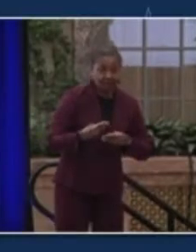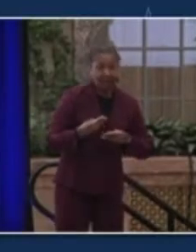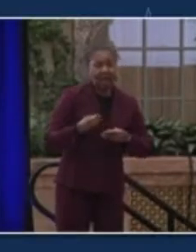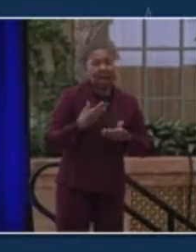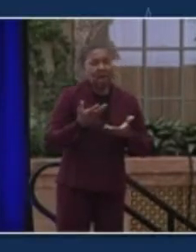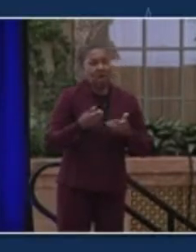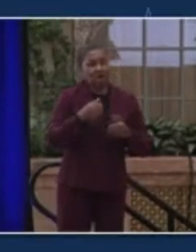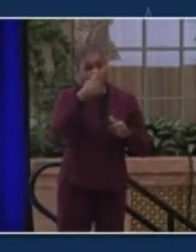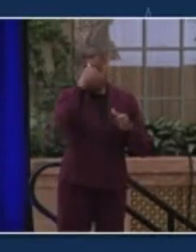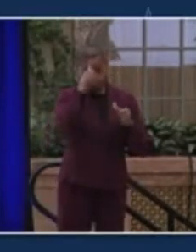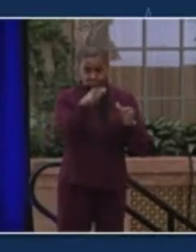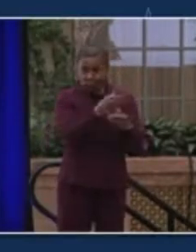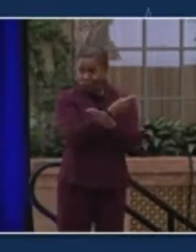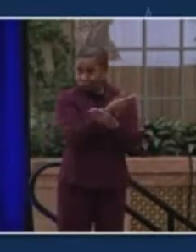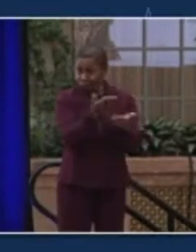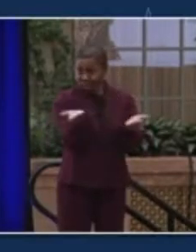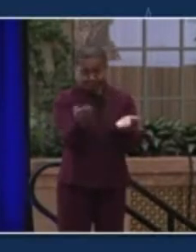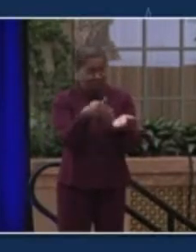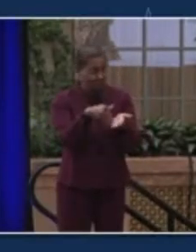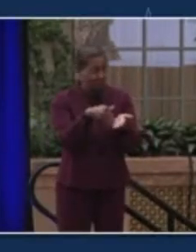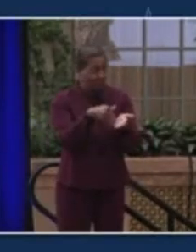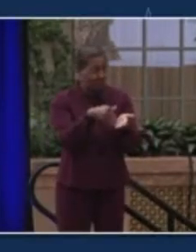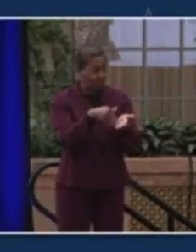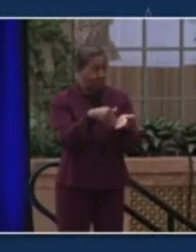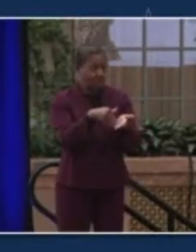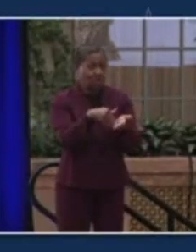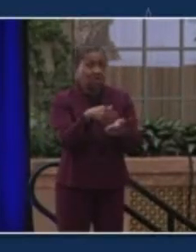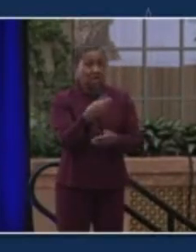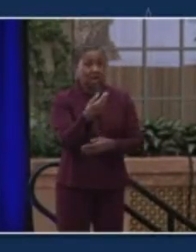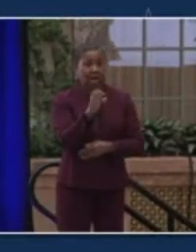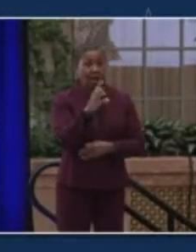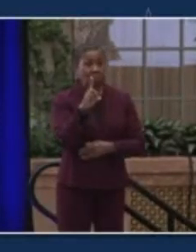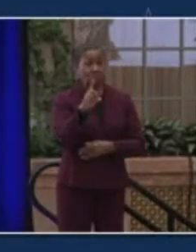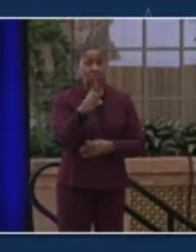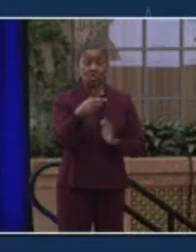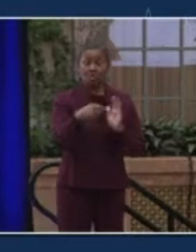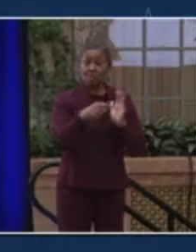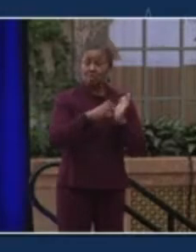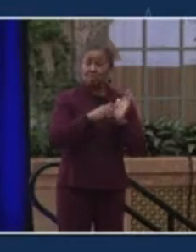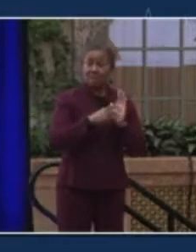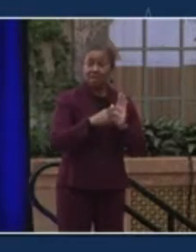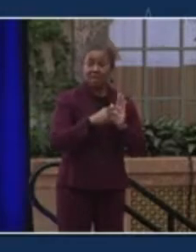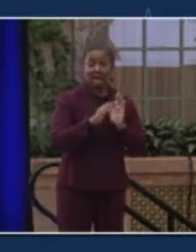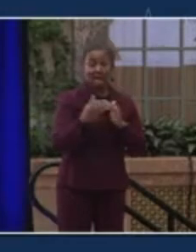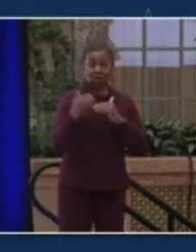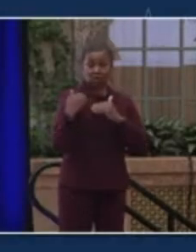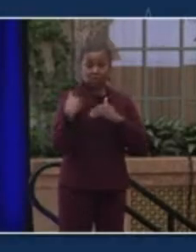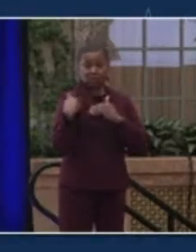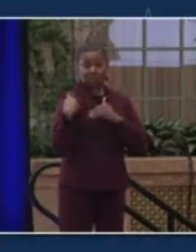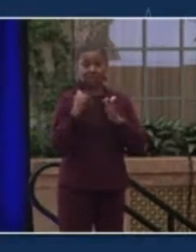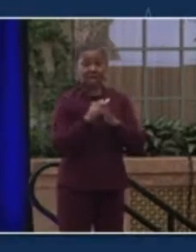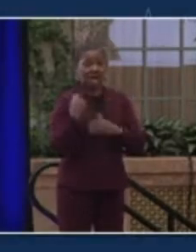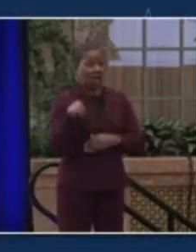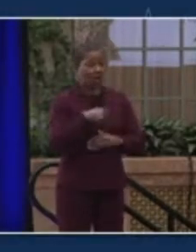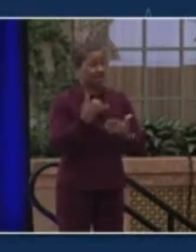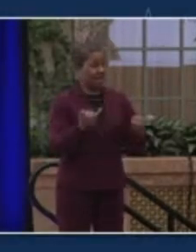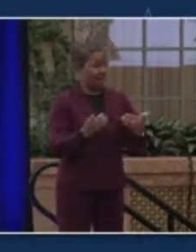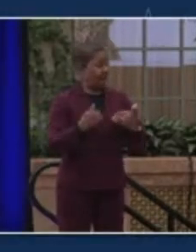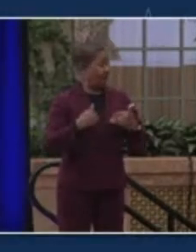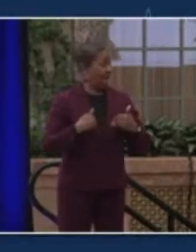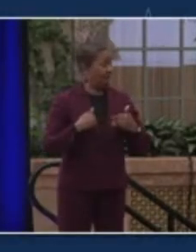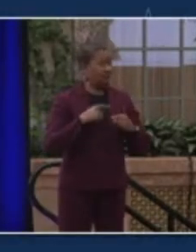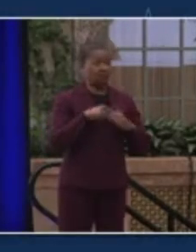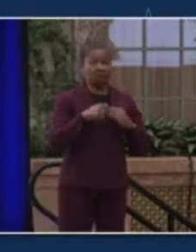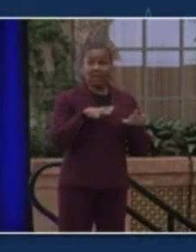just want to remind all of us what Harold stood for and the responsibility that we bear when